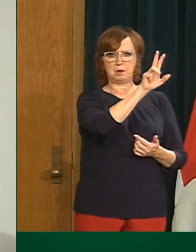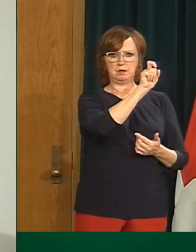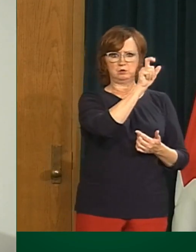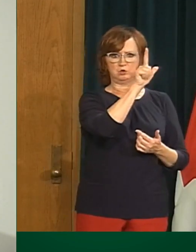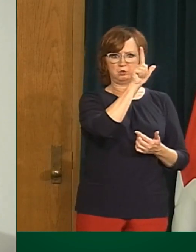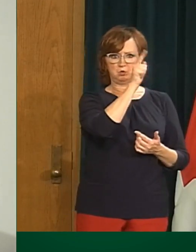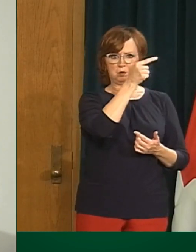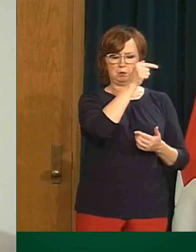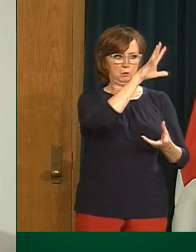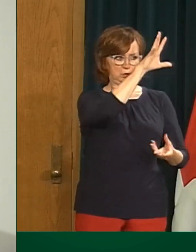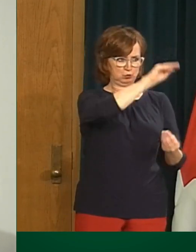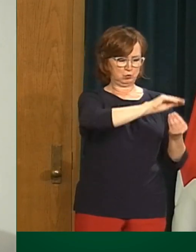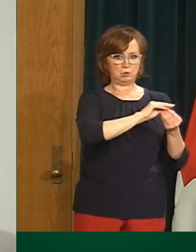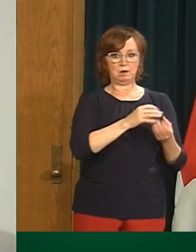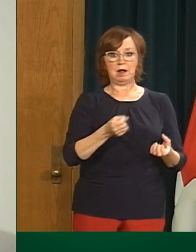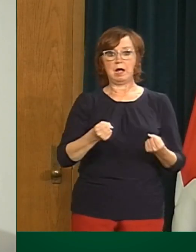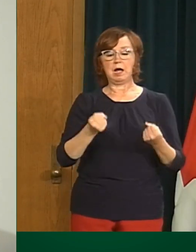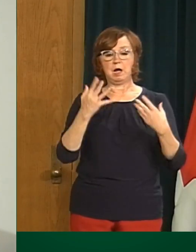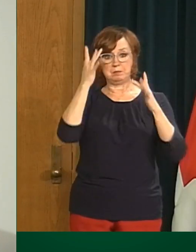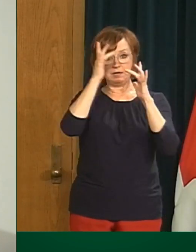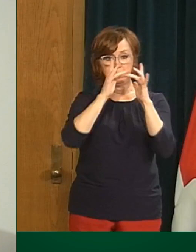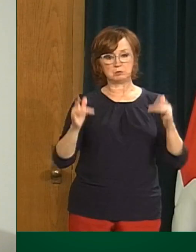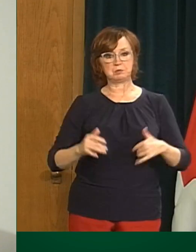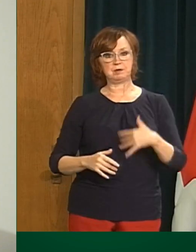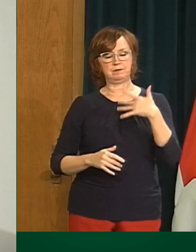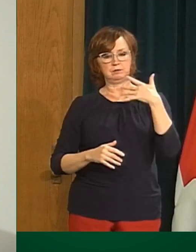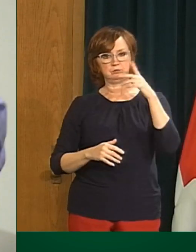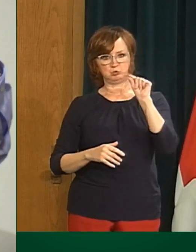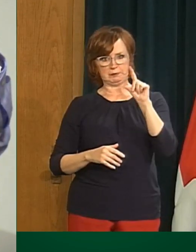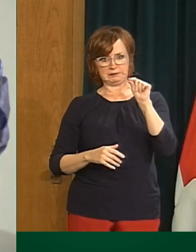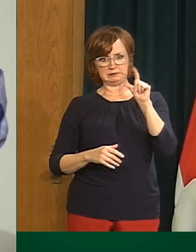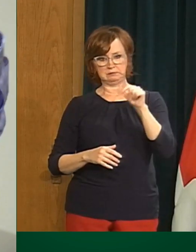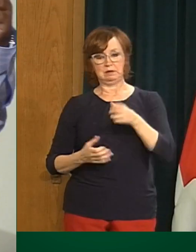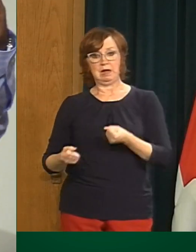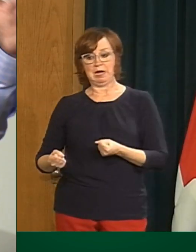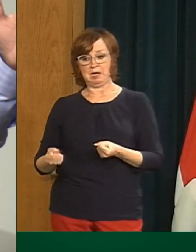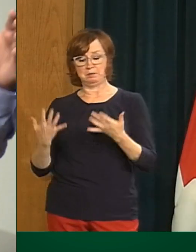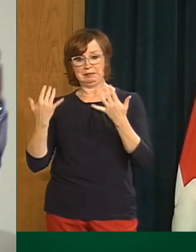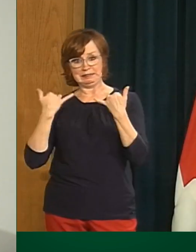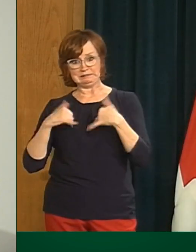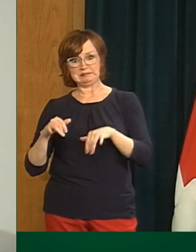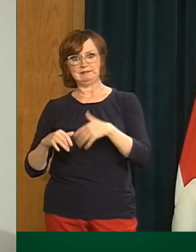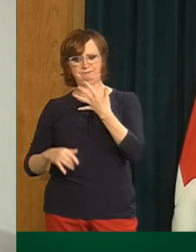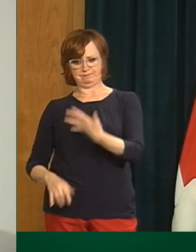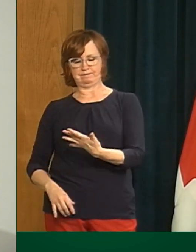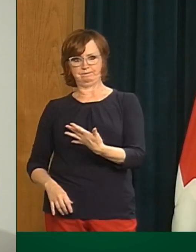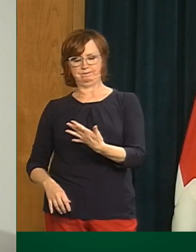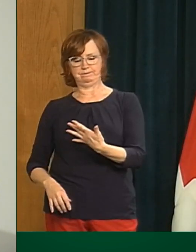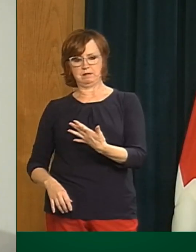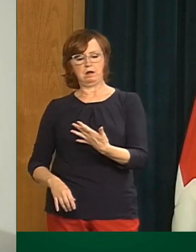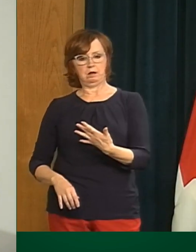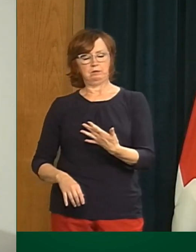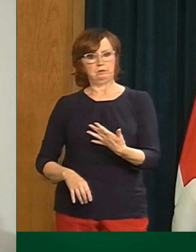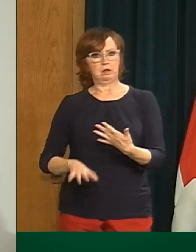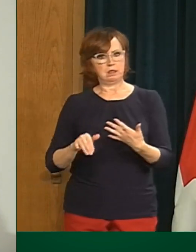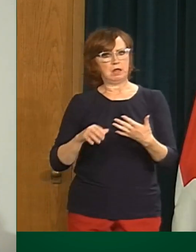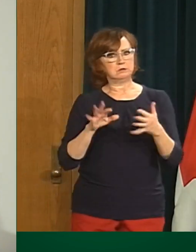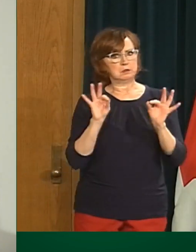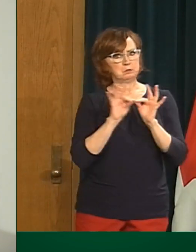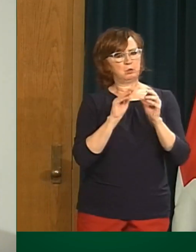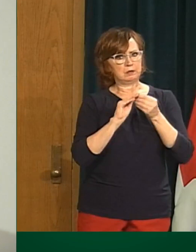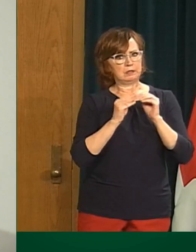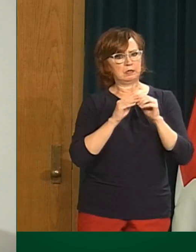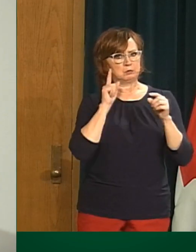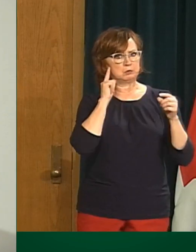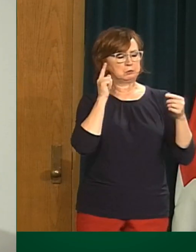another number we watch closely, because if that number increases, that shows what happened 2 or 3 weeks ago, and that moving forward is